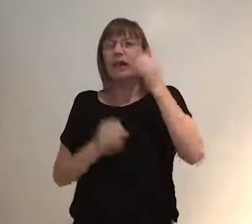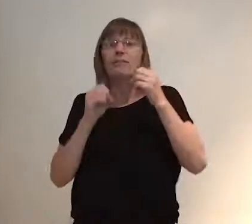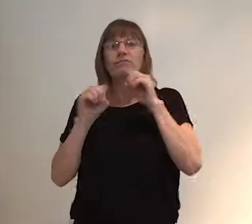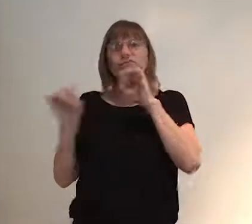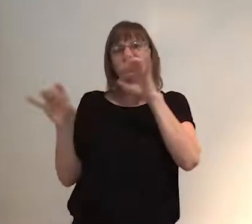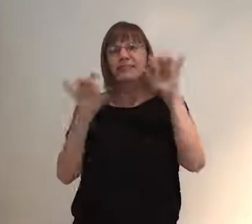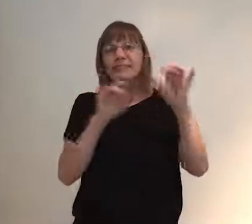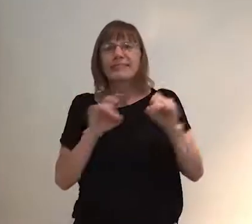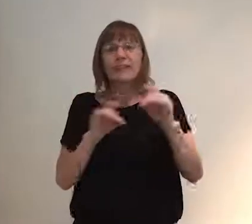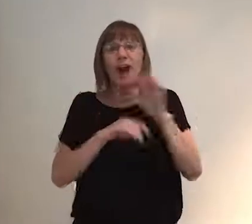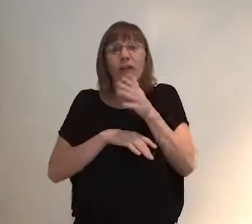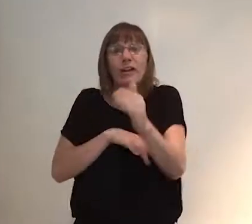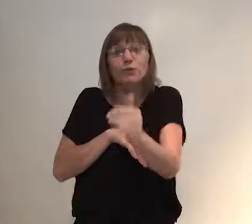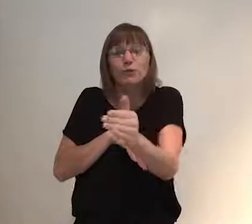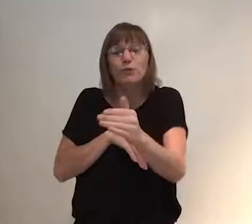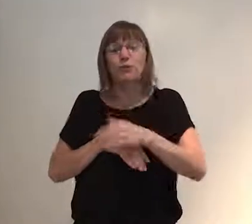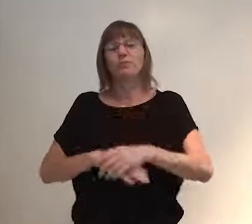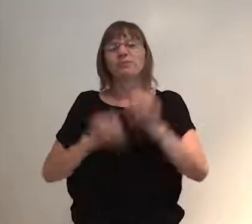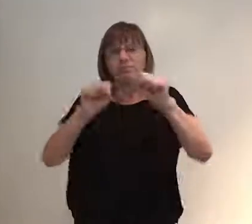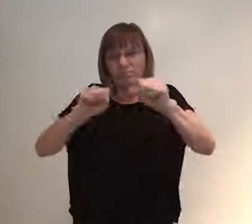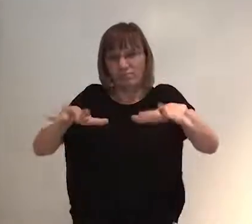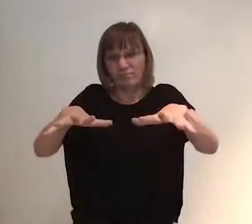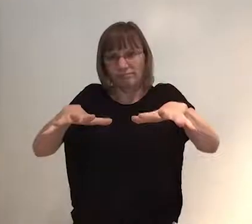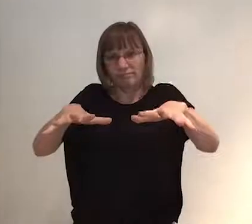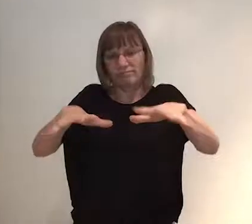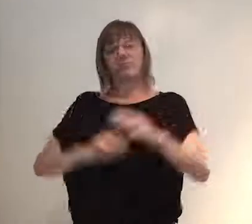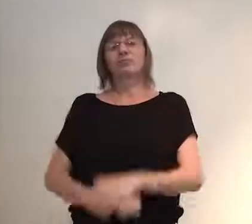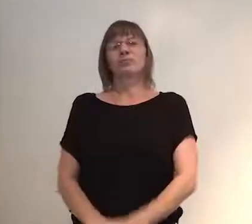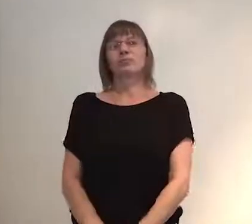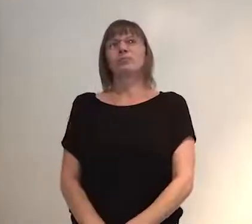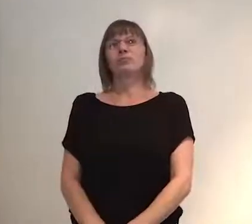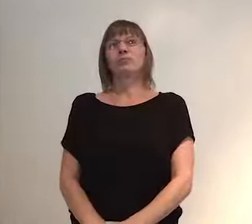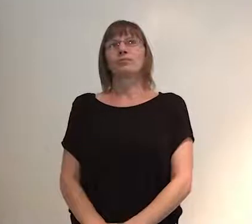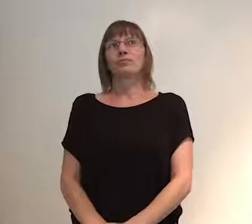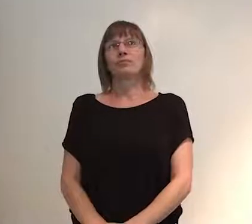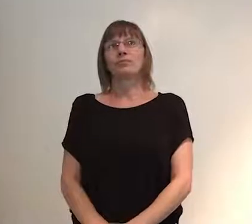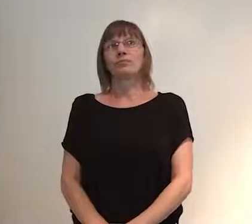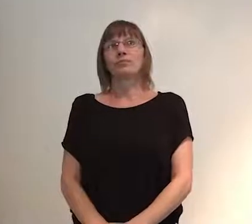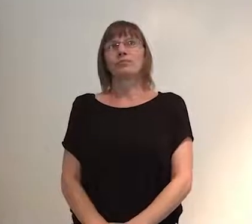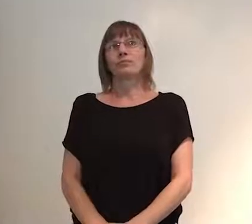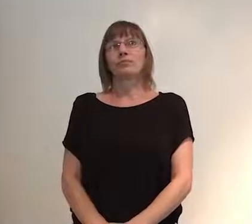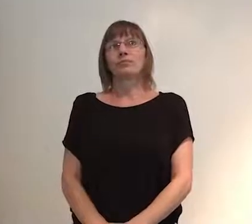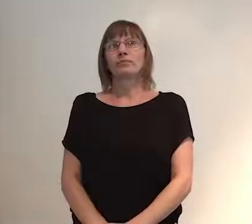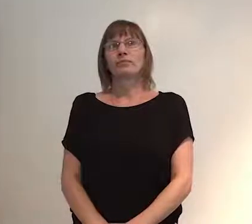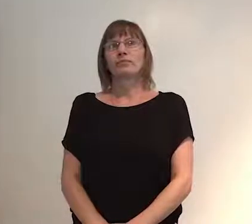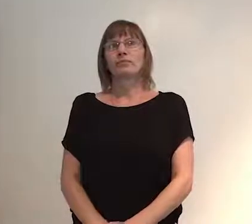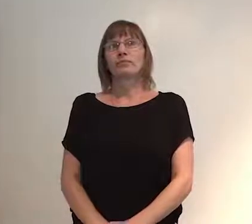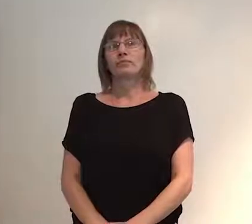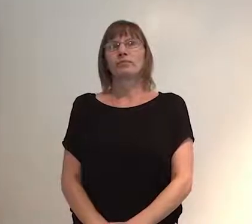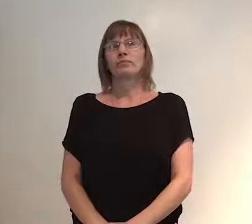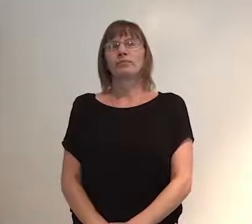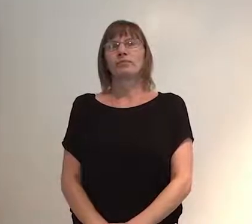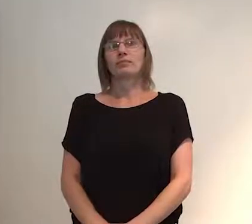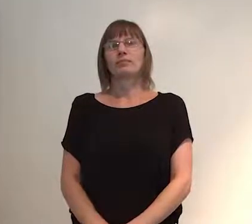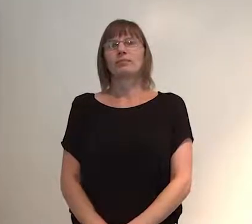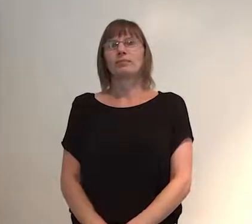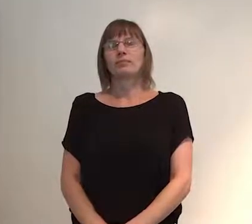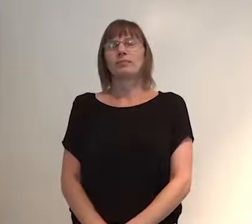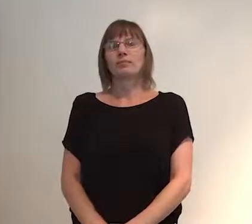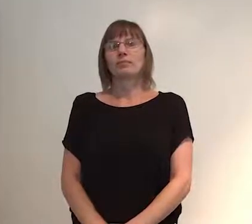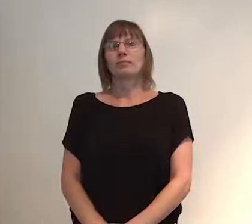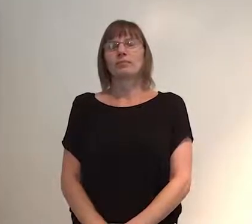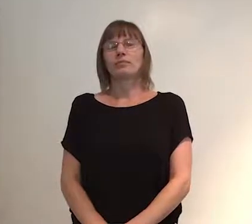of starfish. Think of having starfish fingers and those suction pads that starfish have underneath